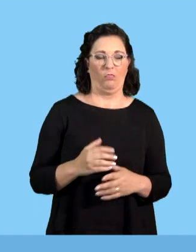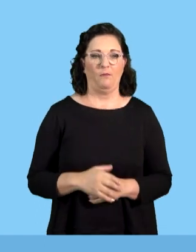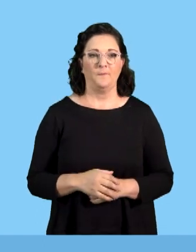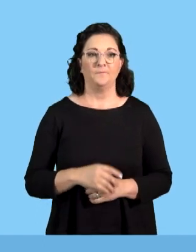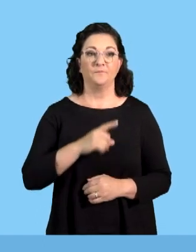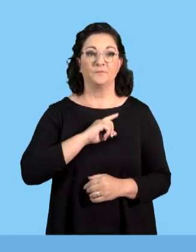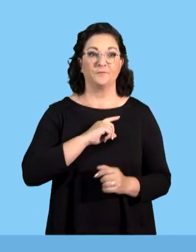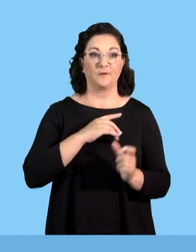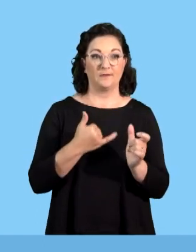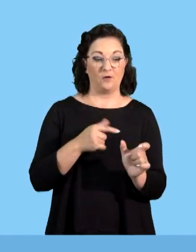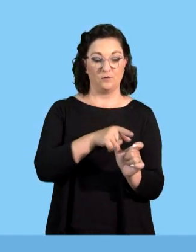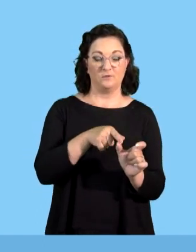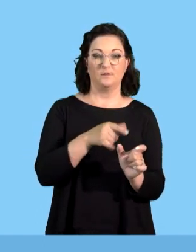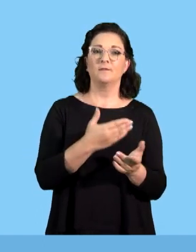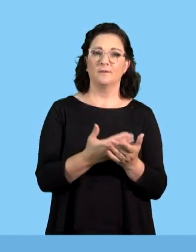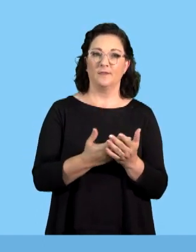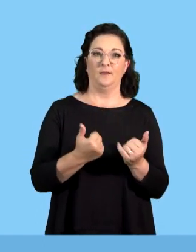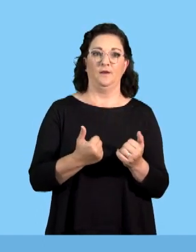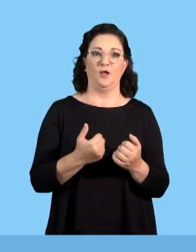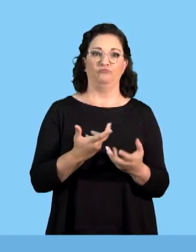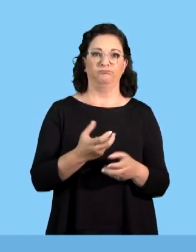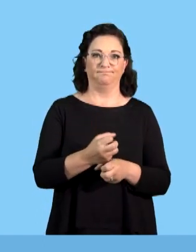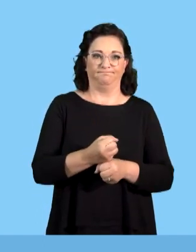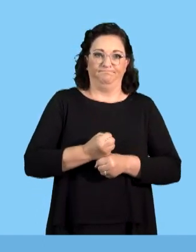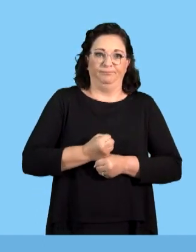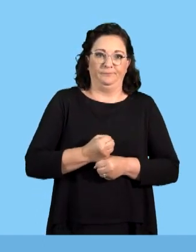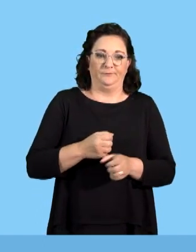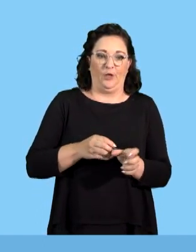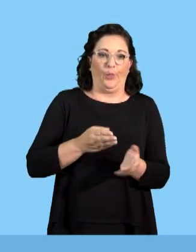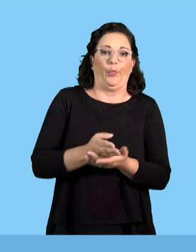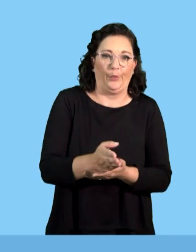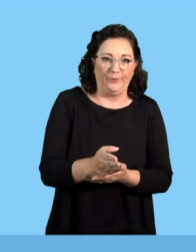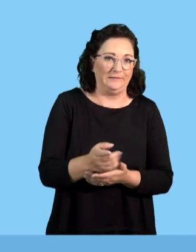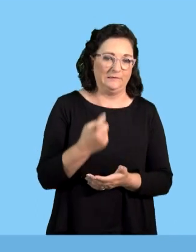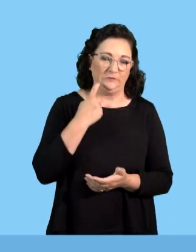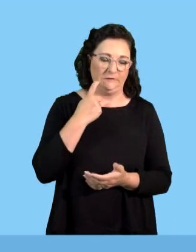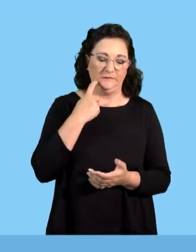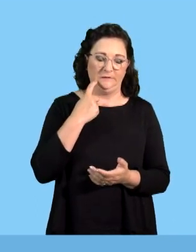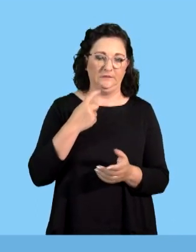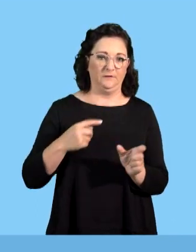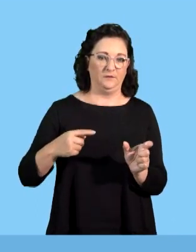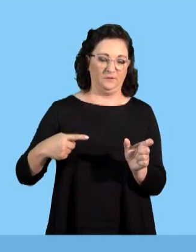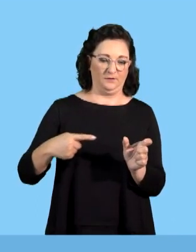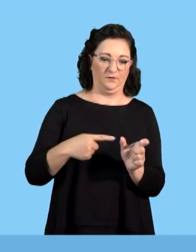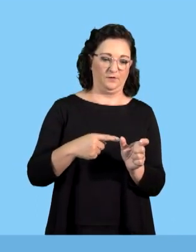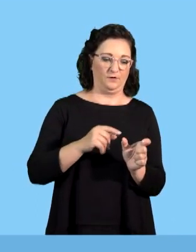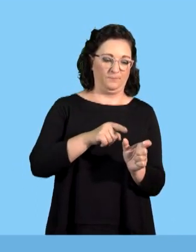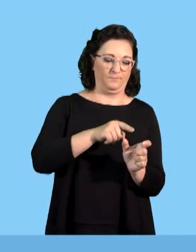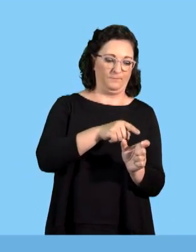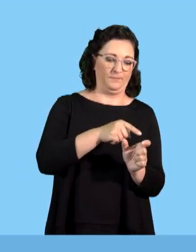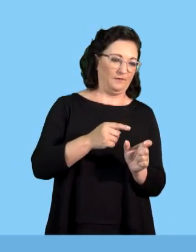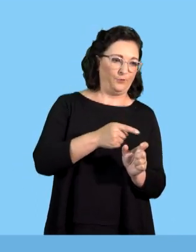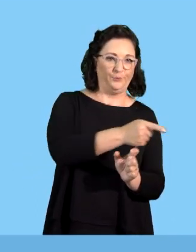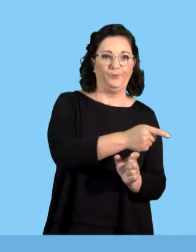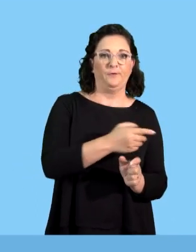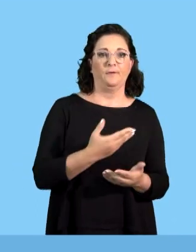electrons move through a resistor, they encounter resistance because that's it not wanting or not making it easier for the current to pass